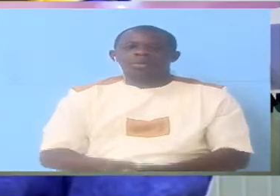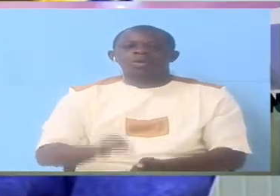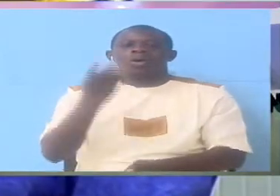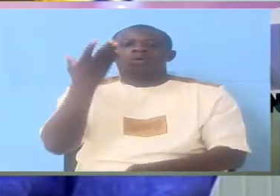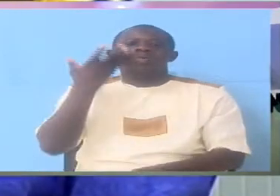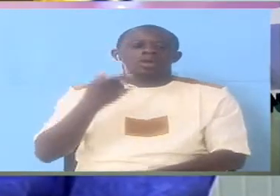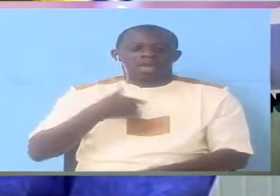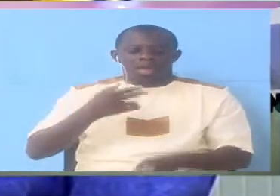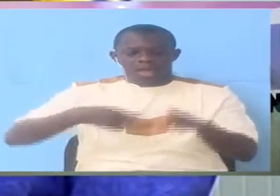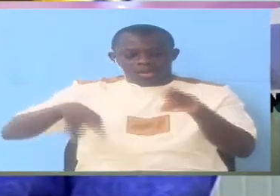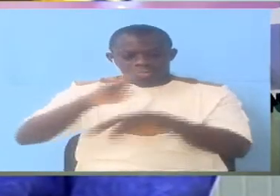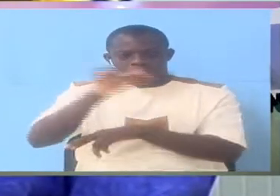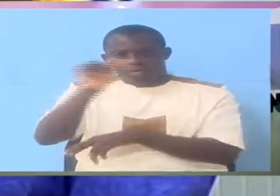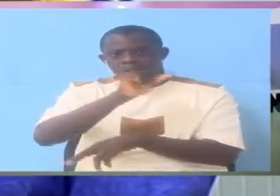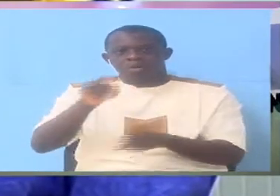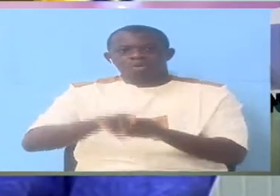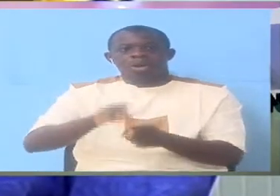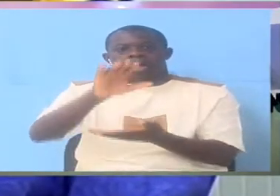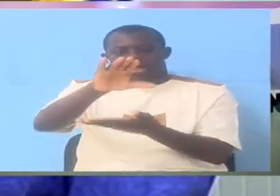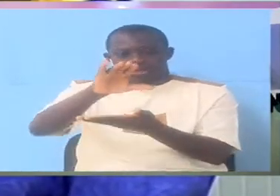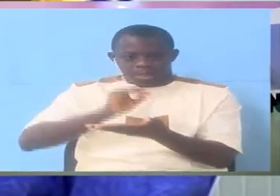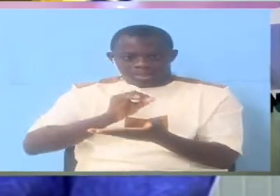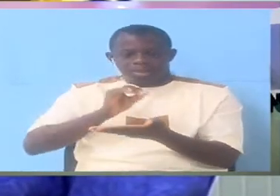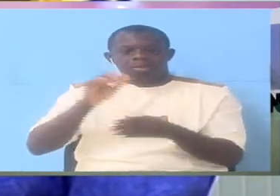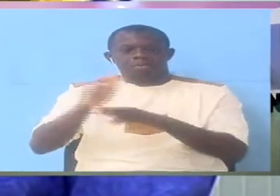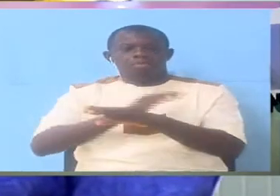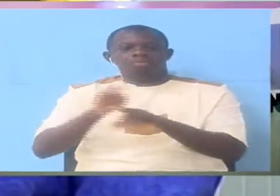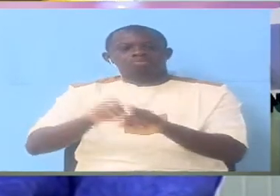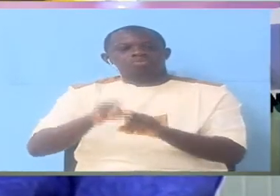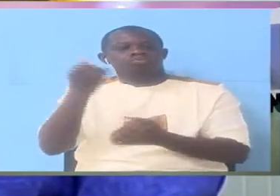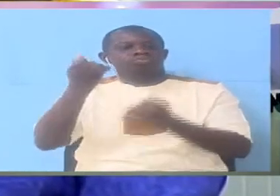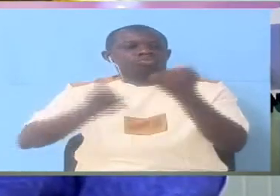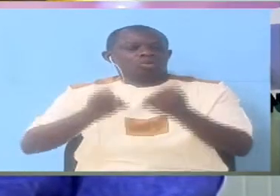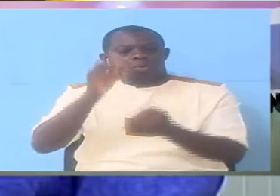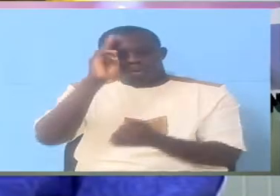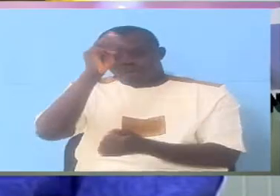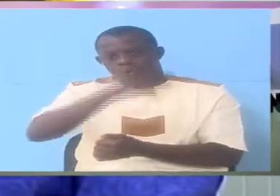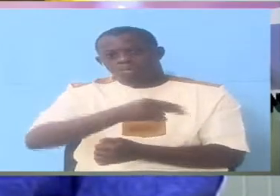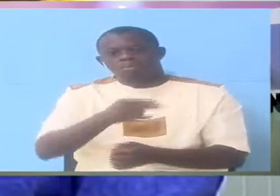When I returned to pick up to take a pickup to go home,